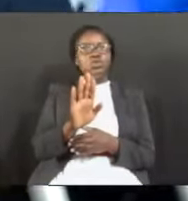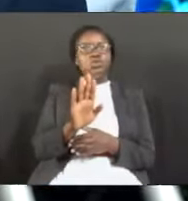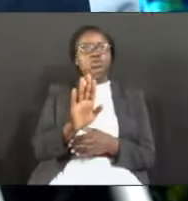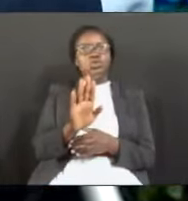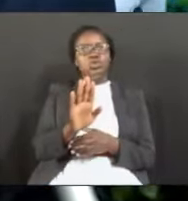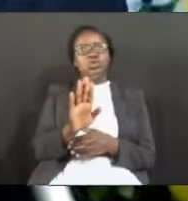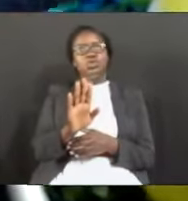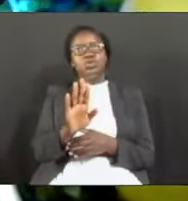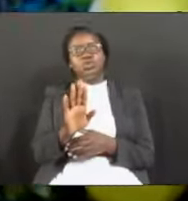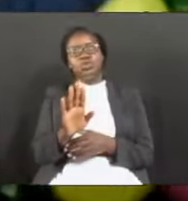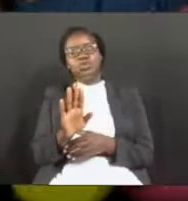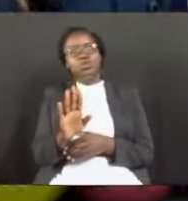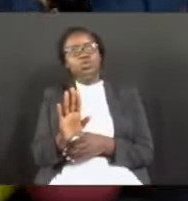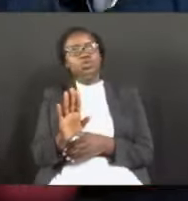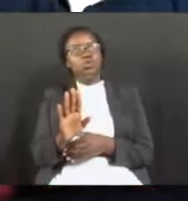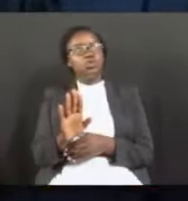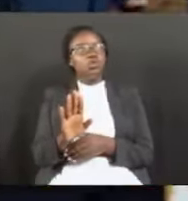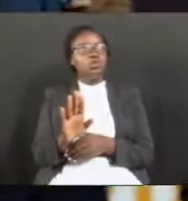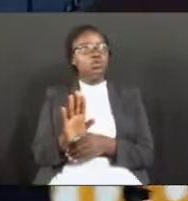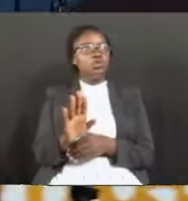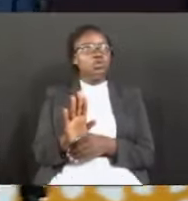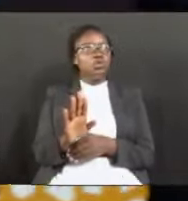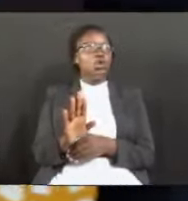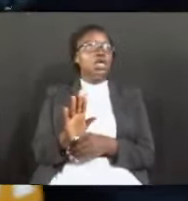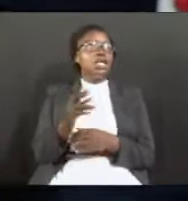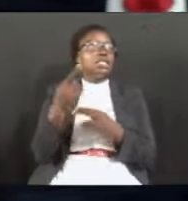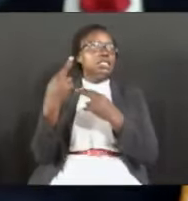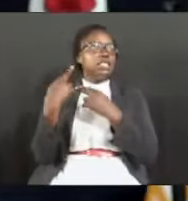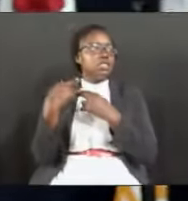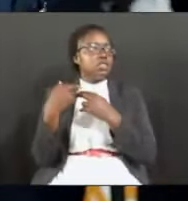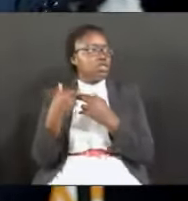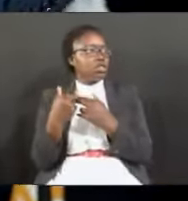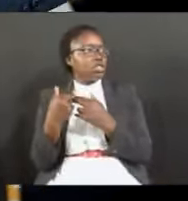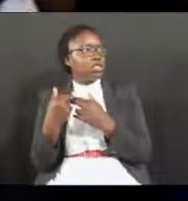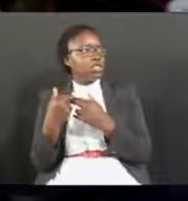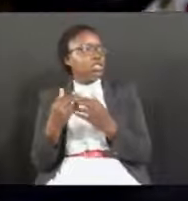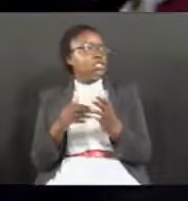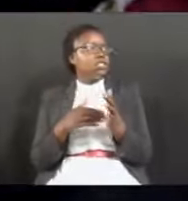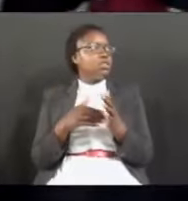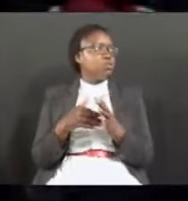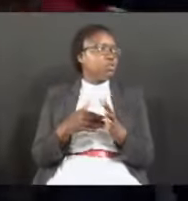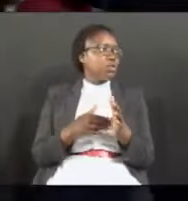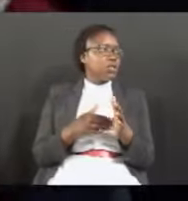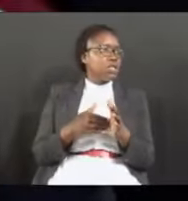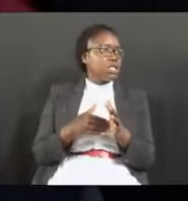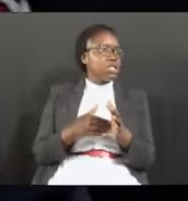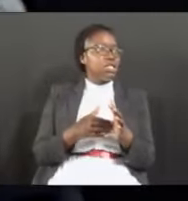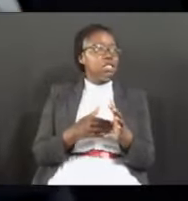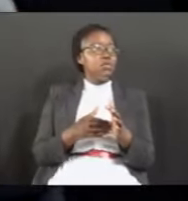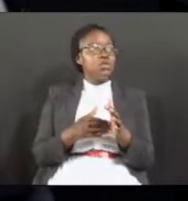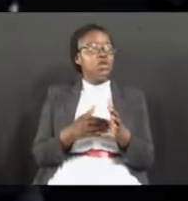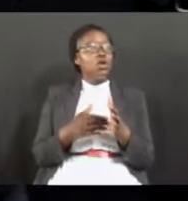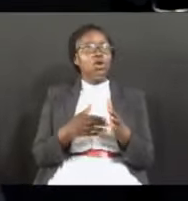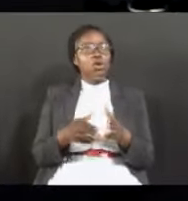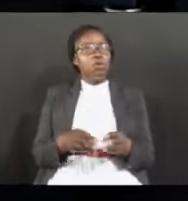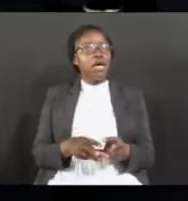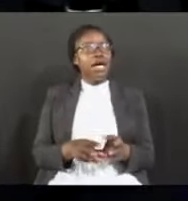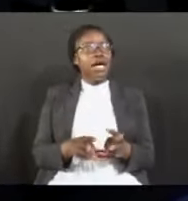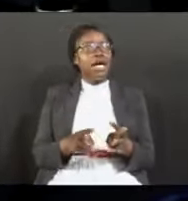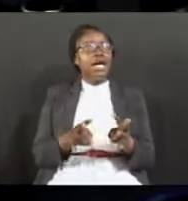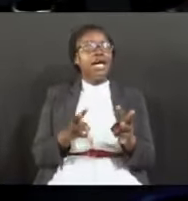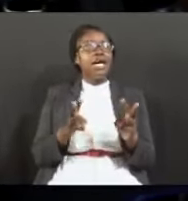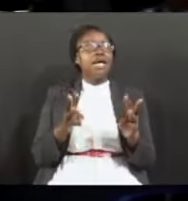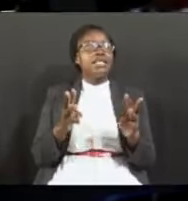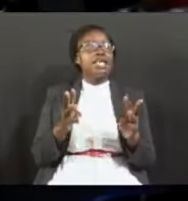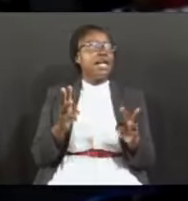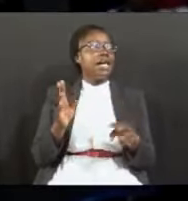is the experience. But you are going through an unpleasant experience. Bitterness, pain, afflictions. You don't know what to do.